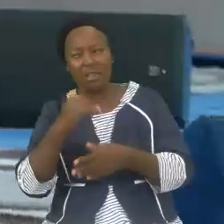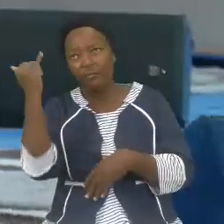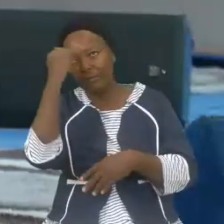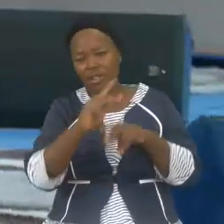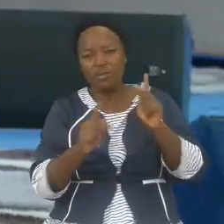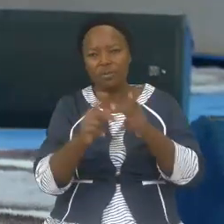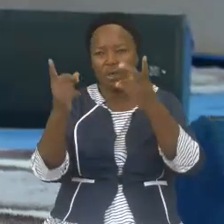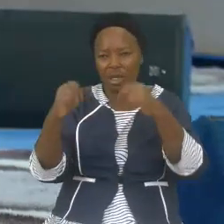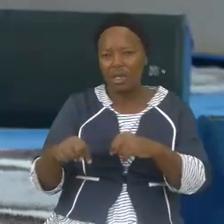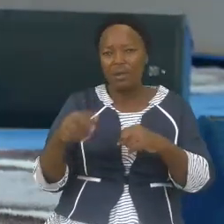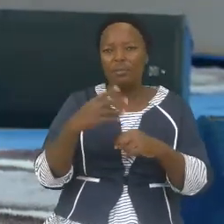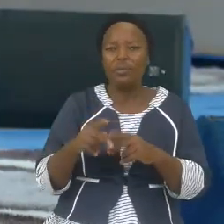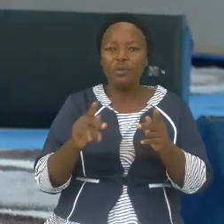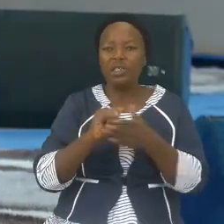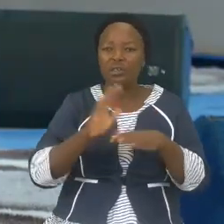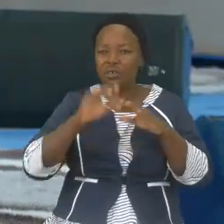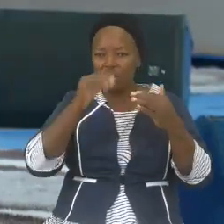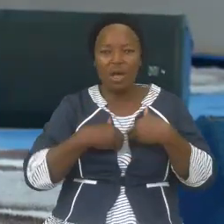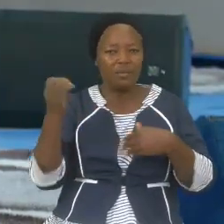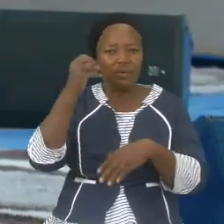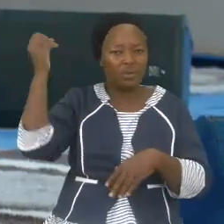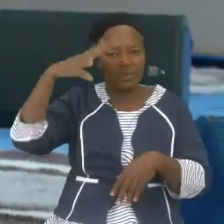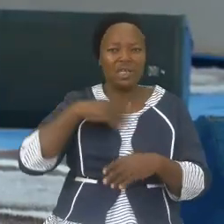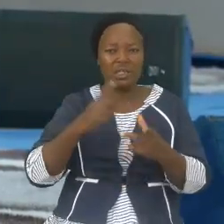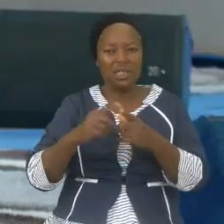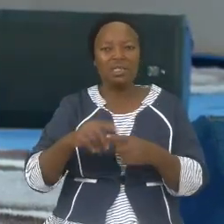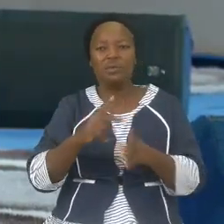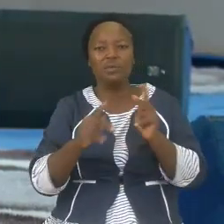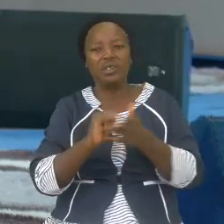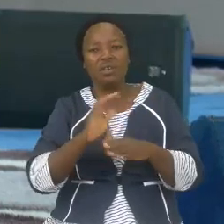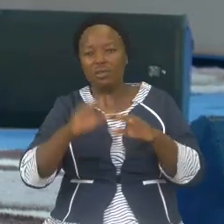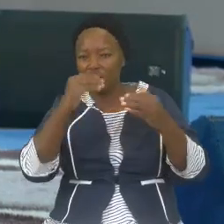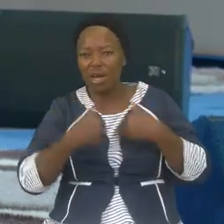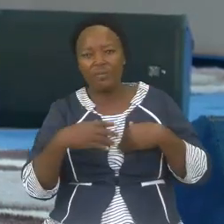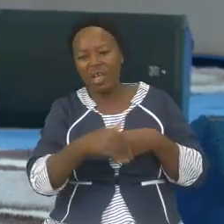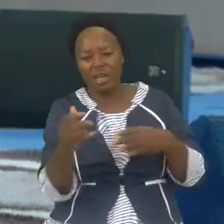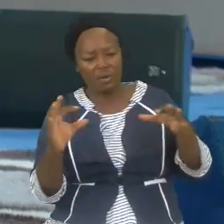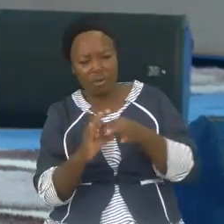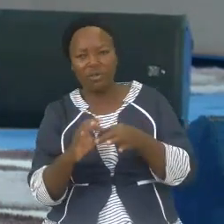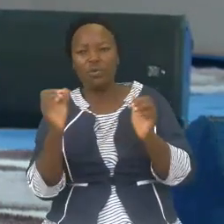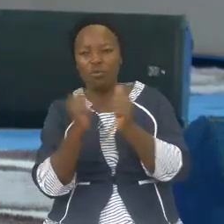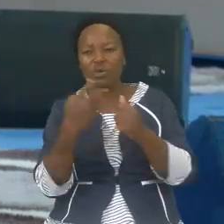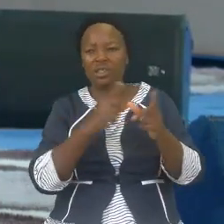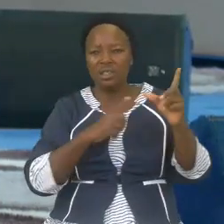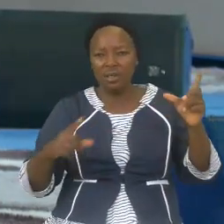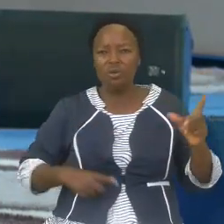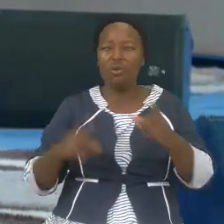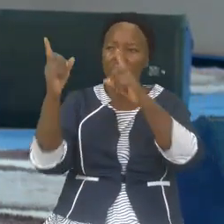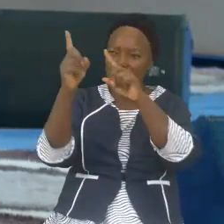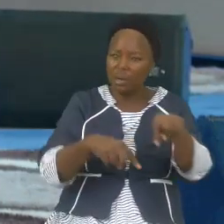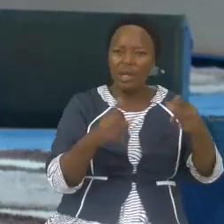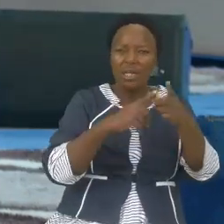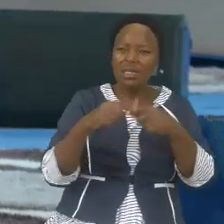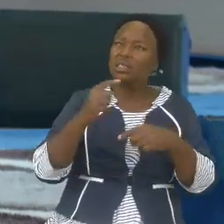the graceless people came, and the people that did not have any connection with the Lord, they came and they said,